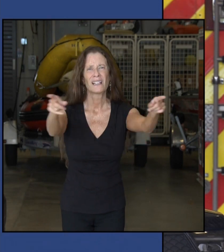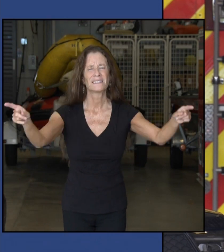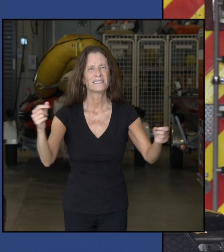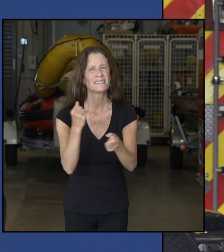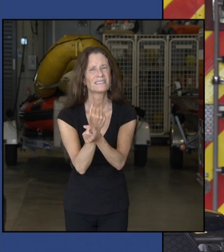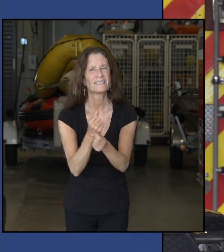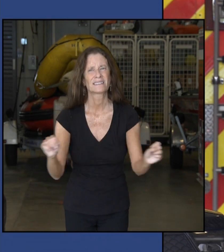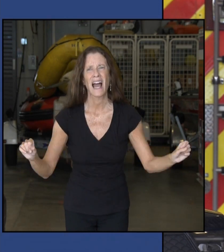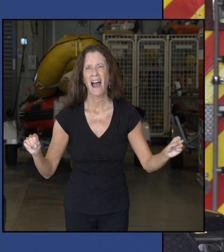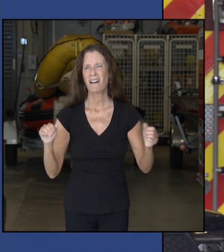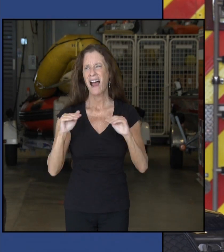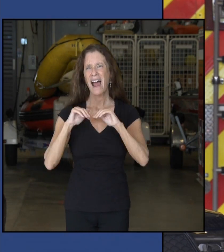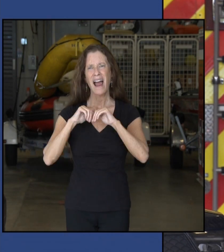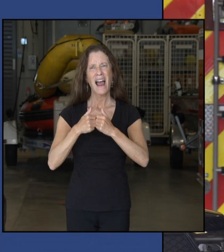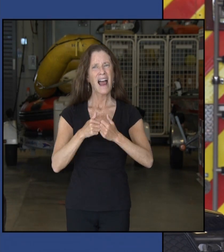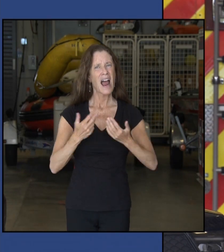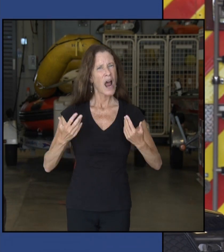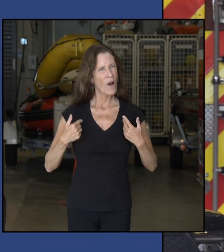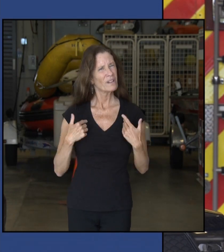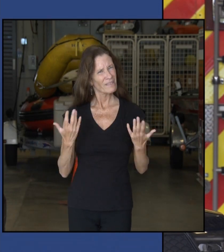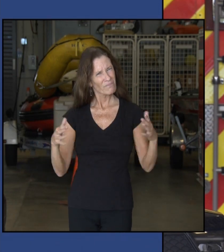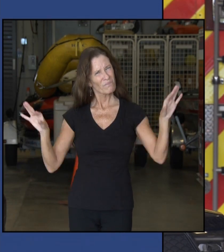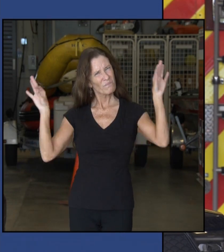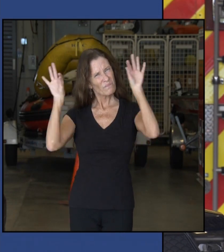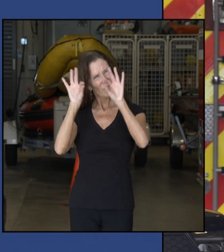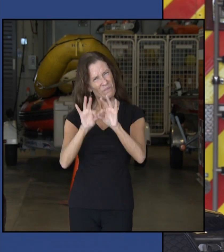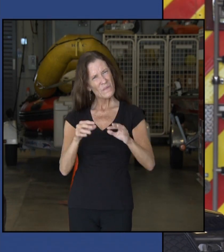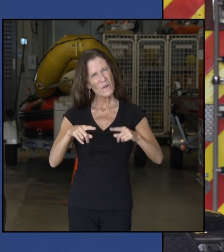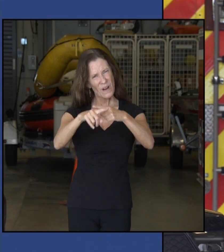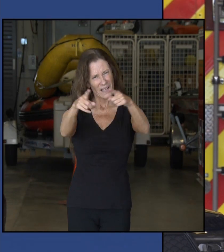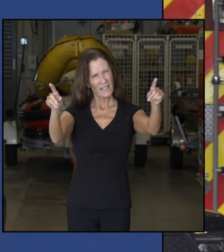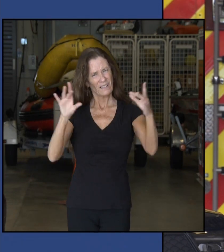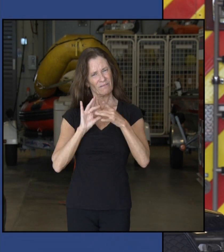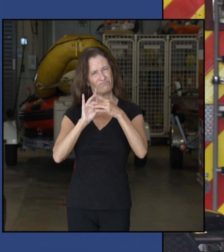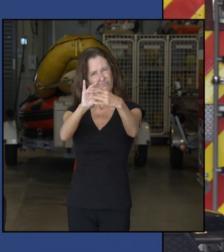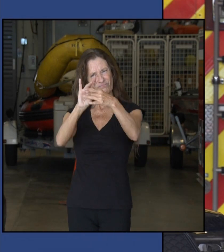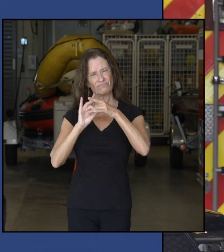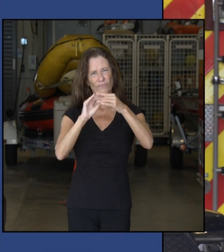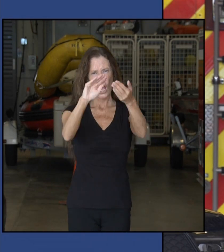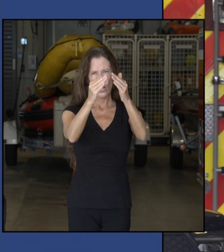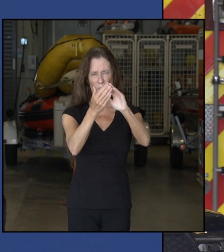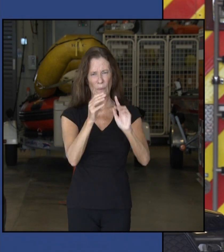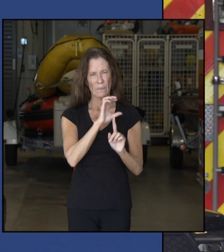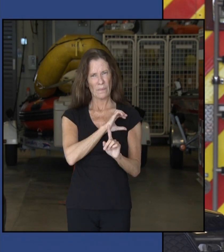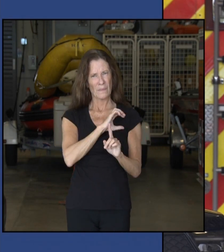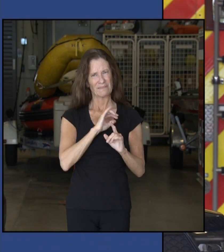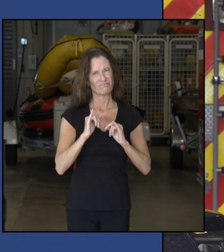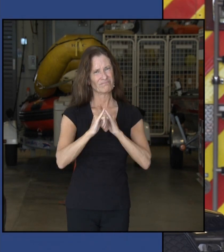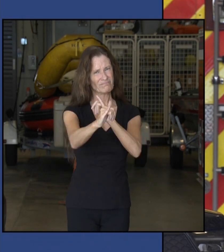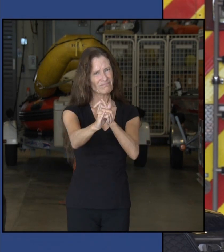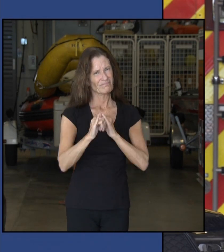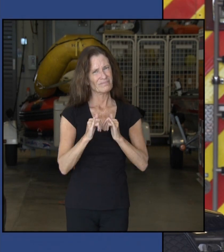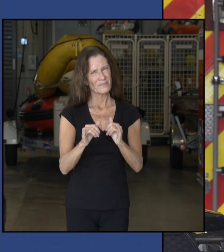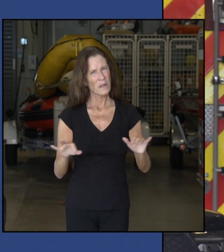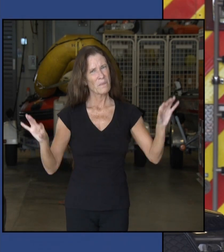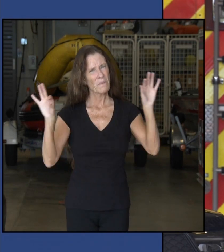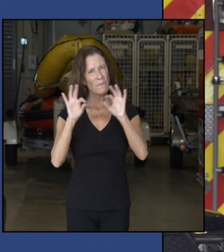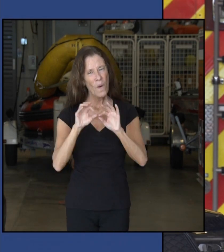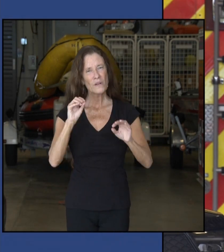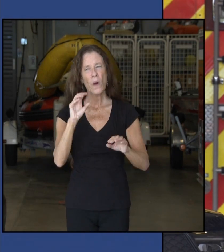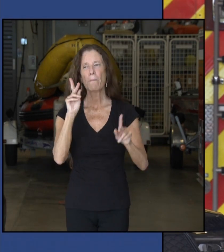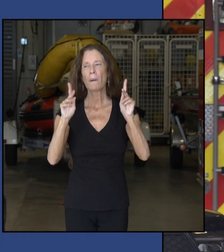our communities. These efforts, we hope, continue to provide a sense of reassurance during these difficult